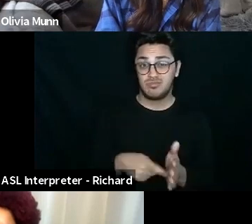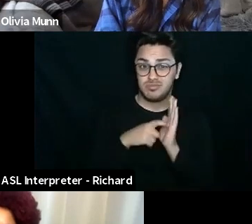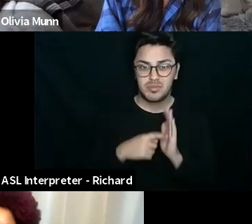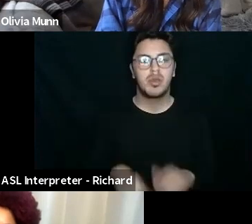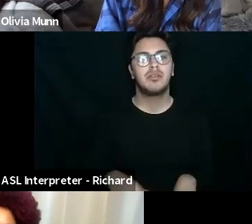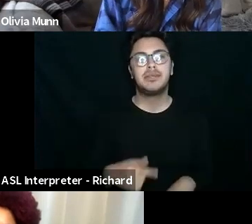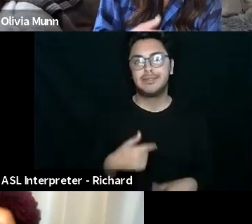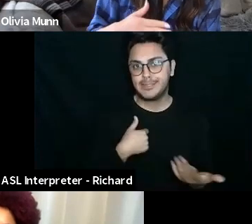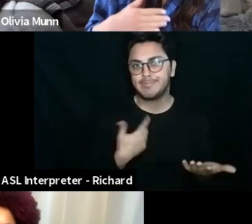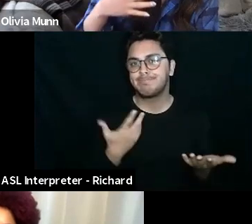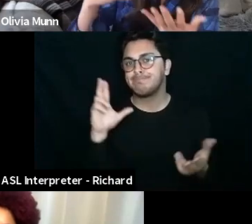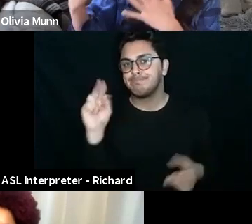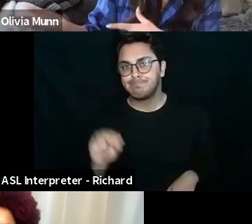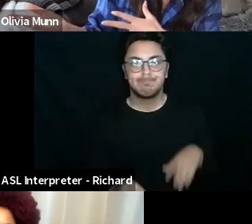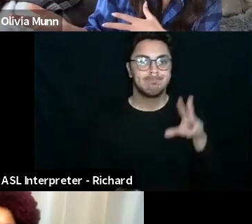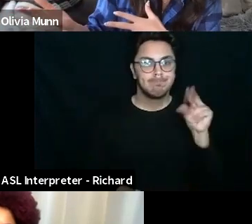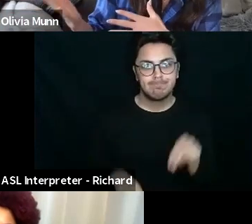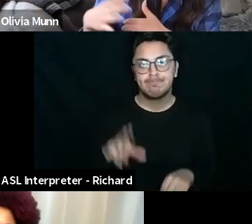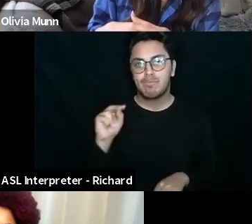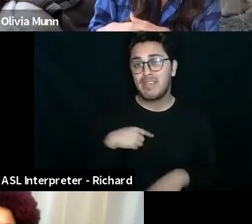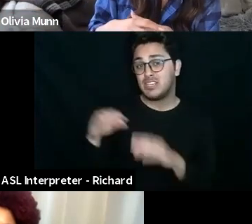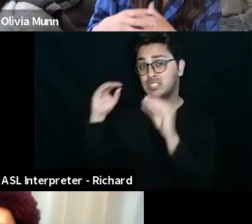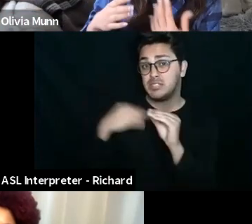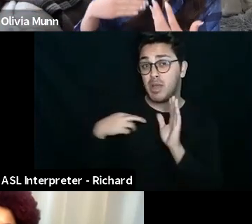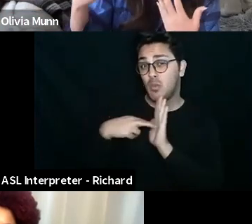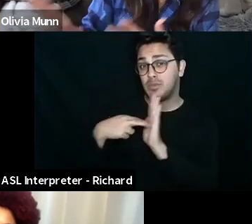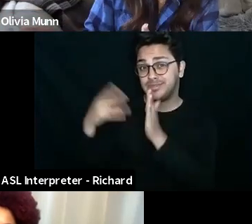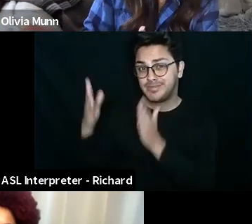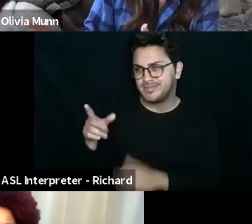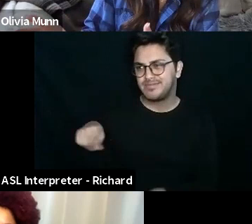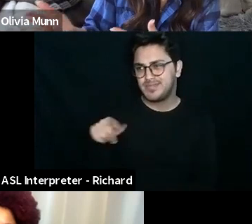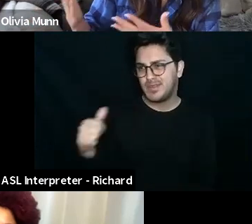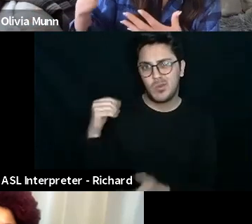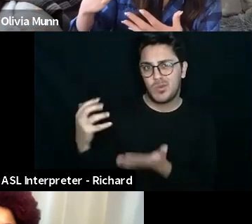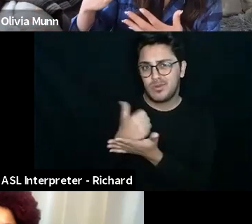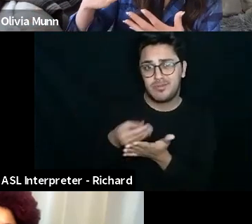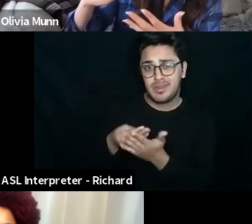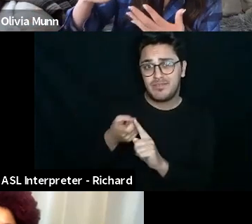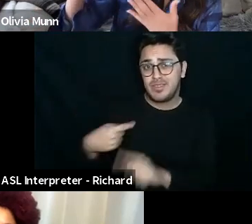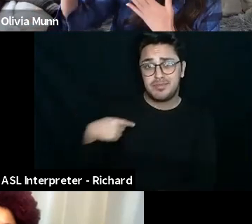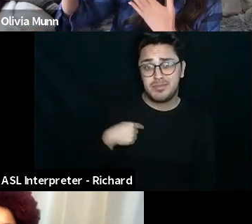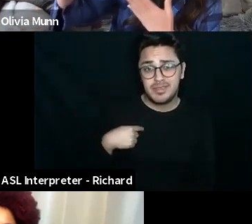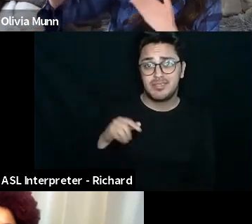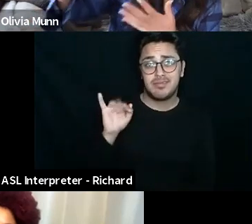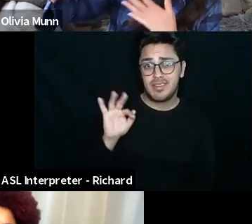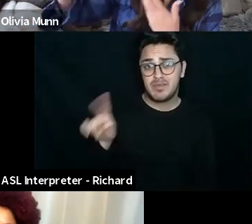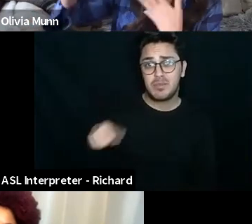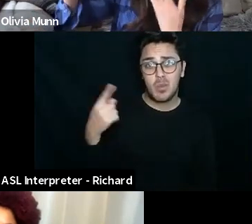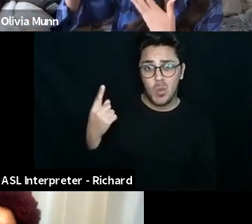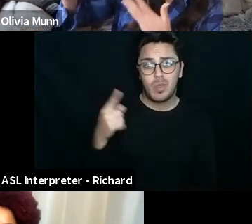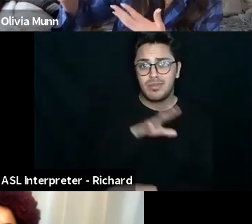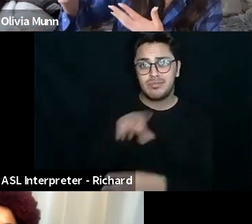because I also had to teach my representatives that they're not going to make money on me if you only are engaging